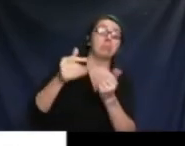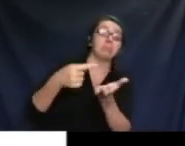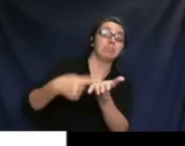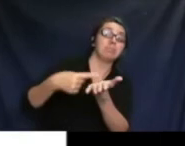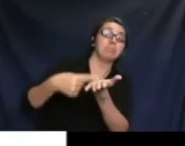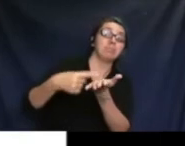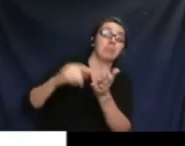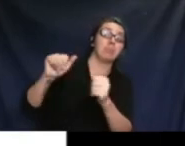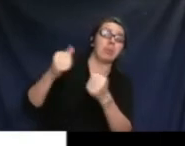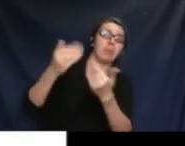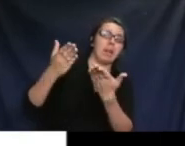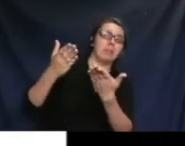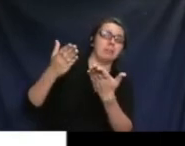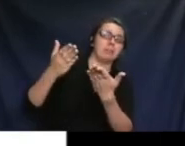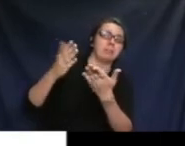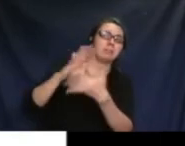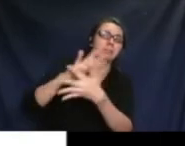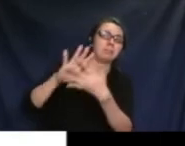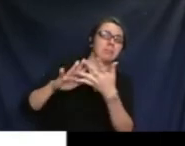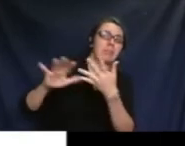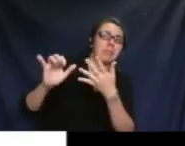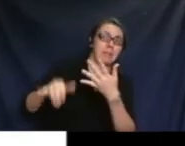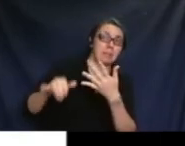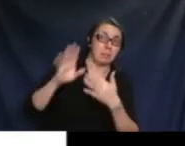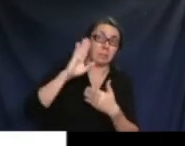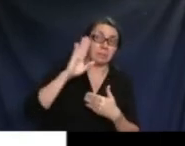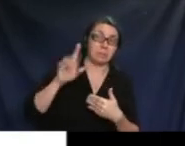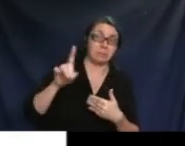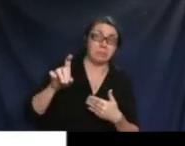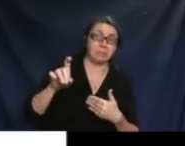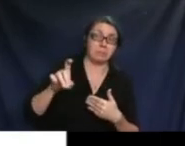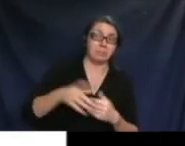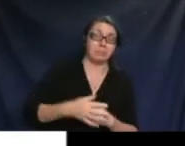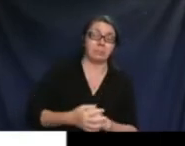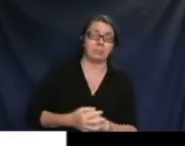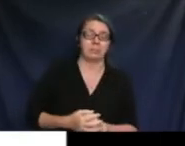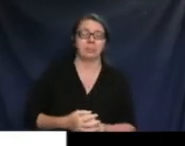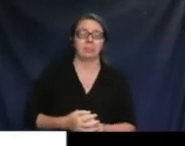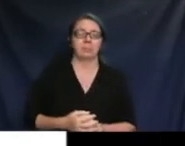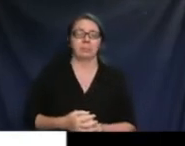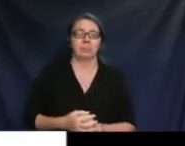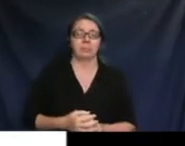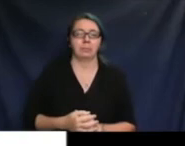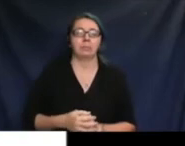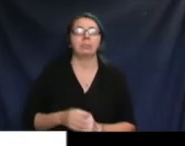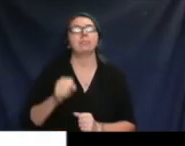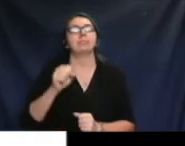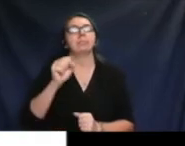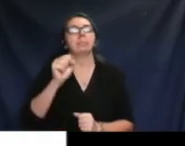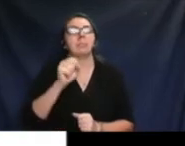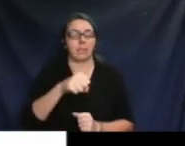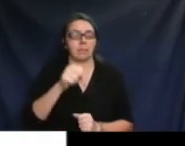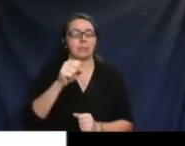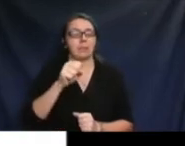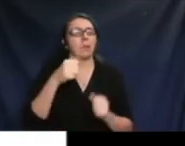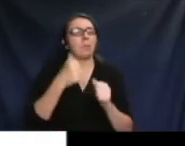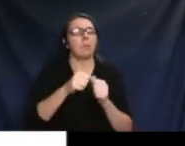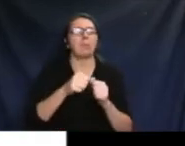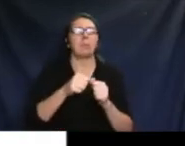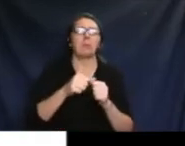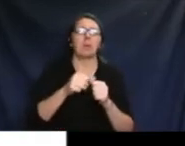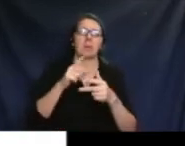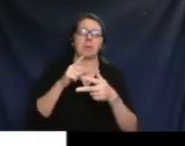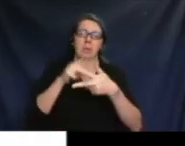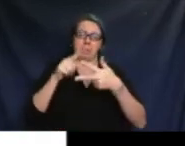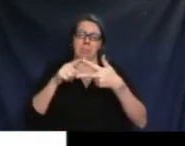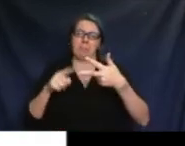Yes, there will be. And in fact, that is actually also, I mentioned the third pillar of the